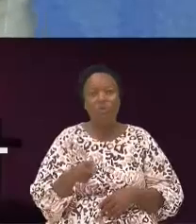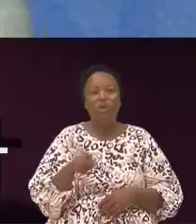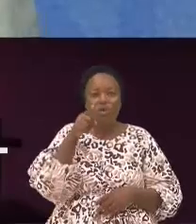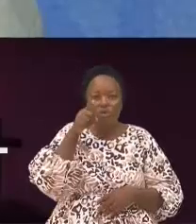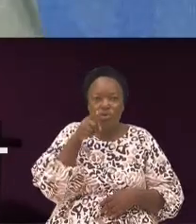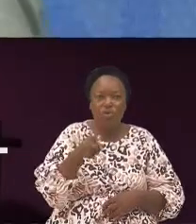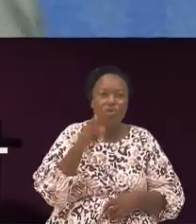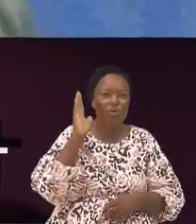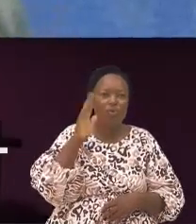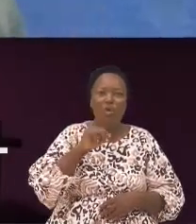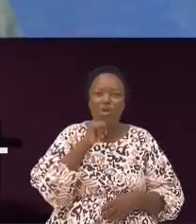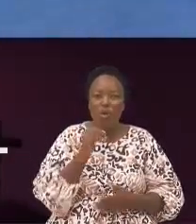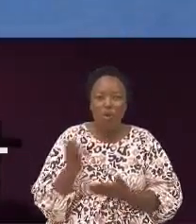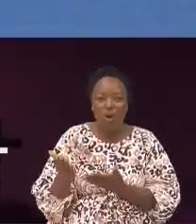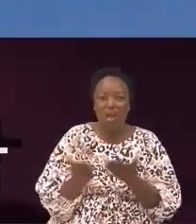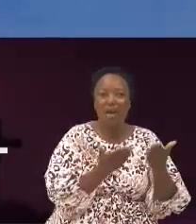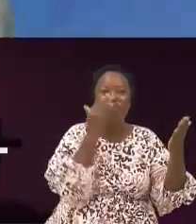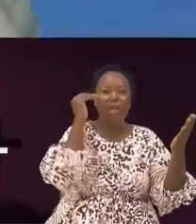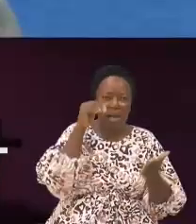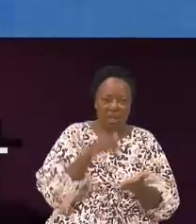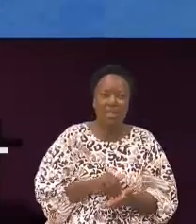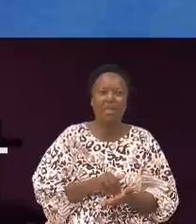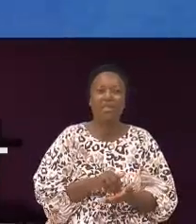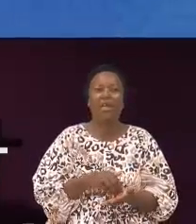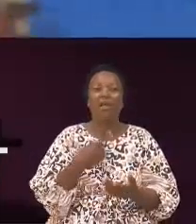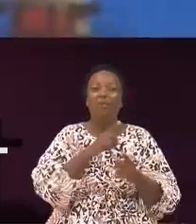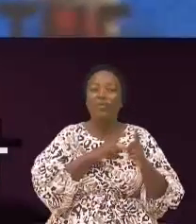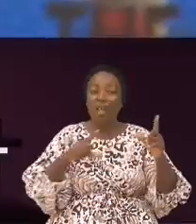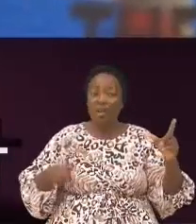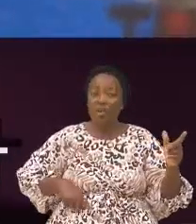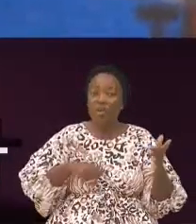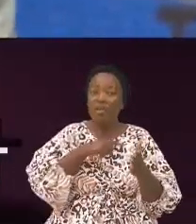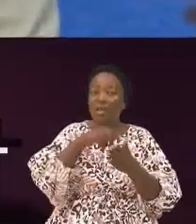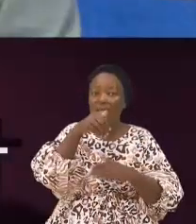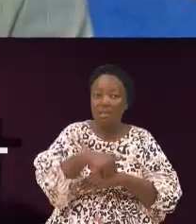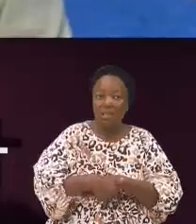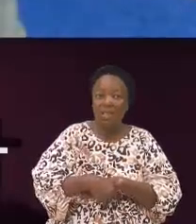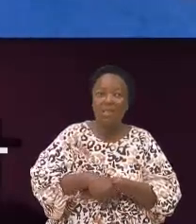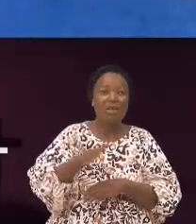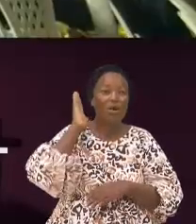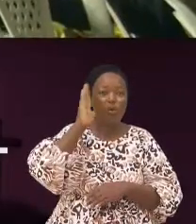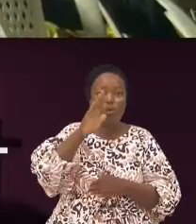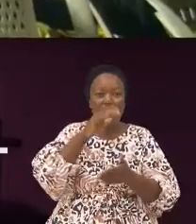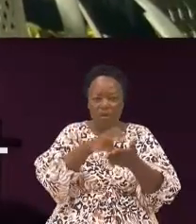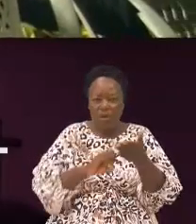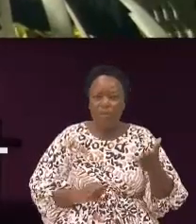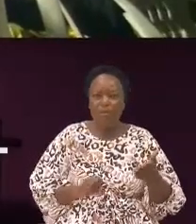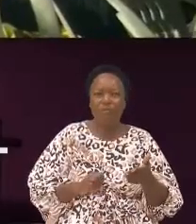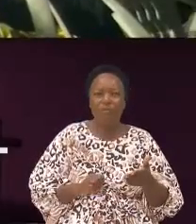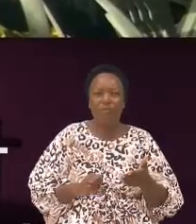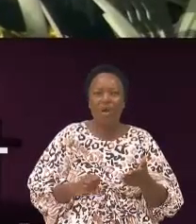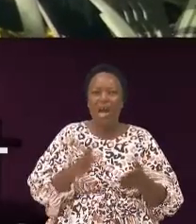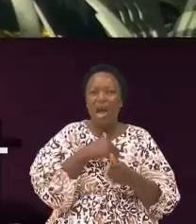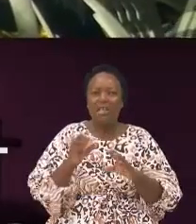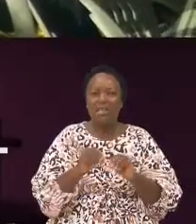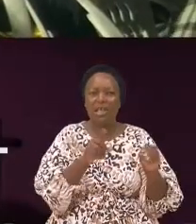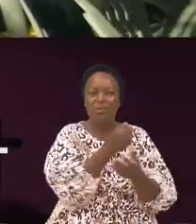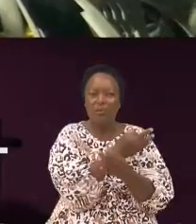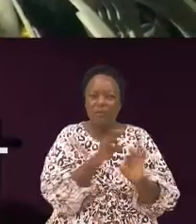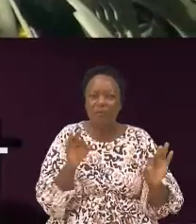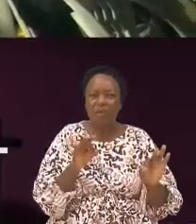everything away, and what he bore for you, you will not bear again. The Lord